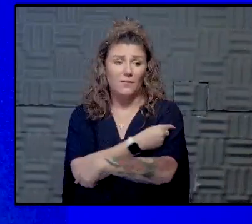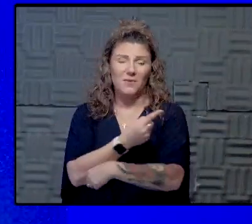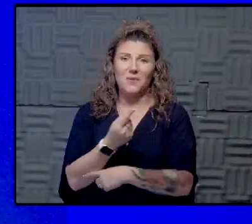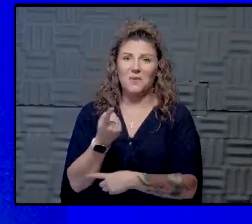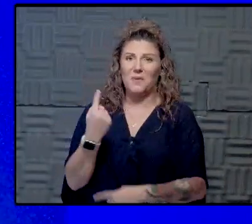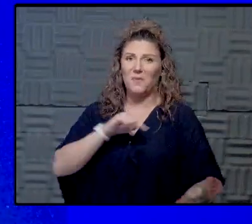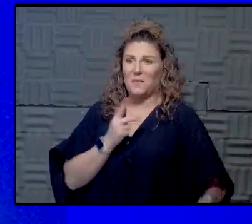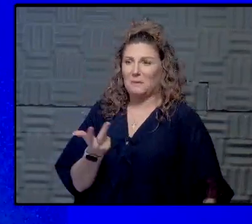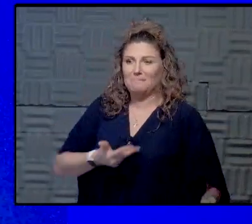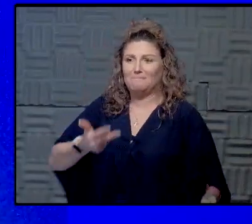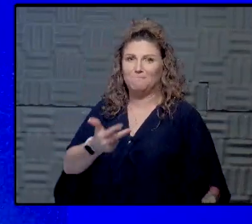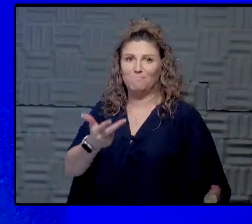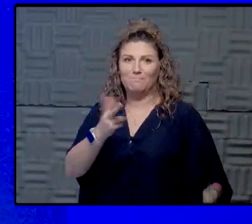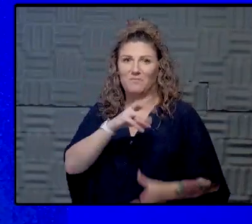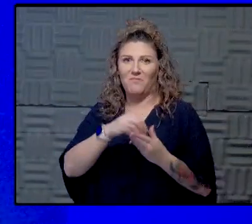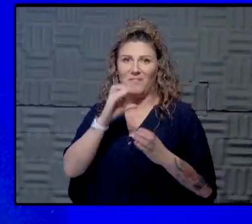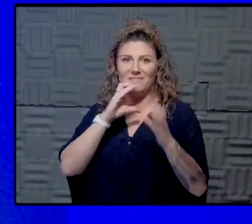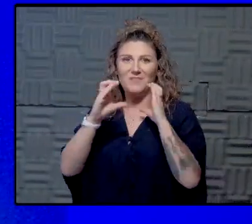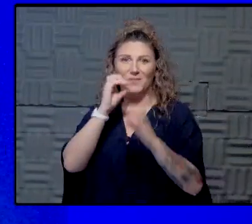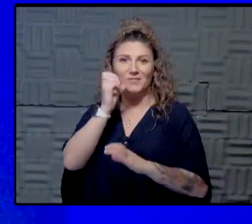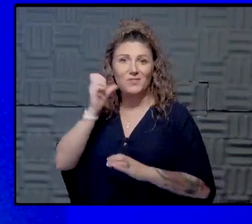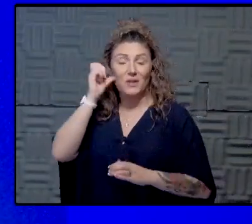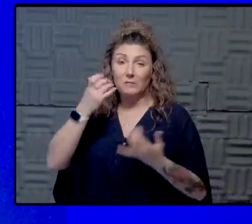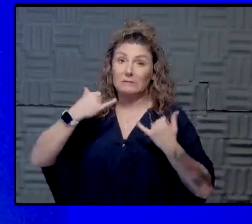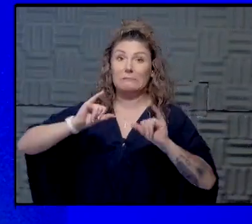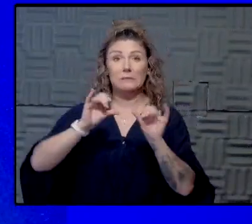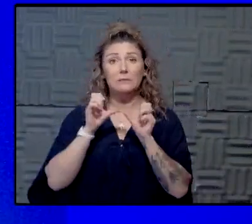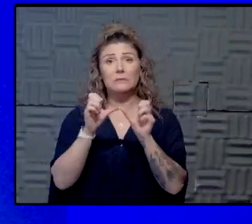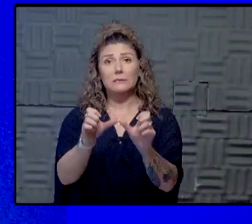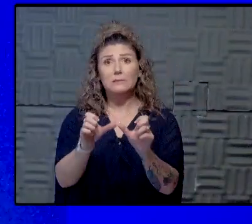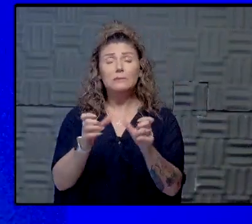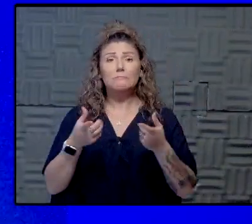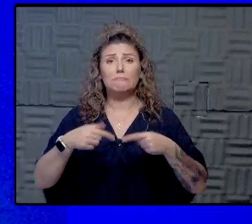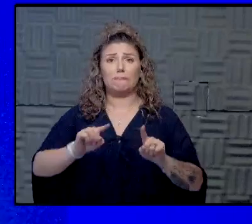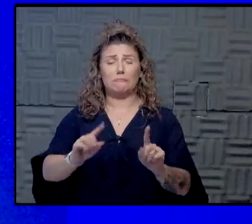were very involved in this conversation yesterday, and it's still ongoing,